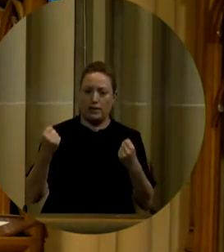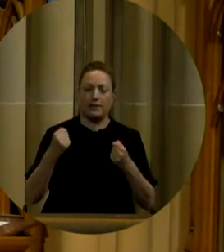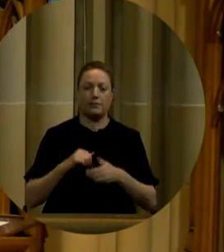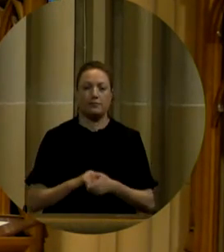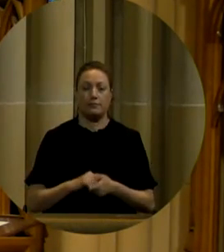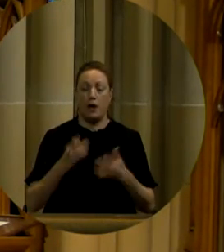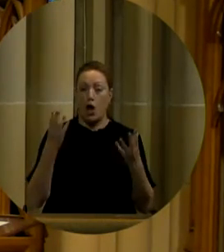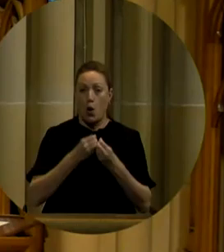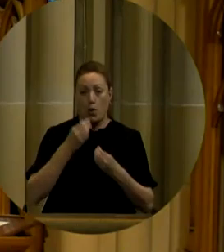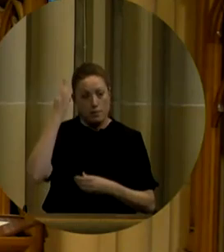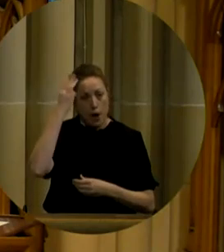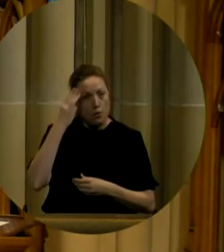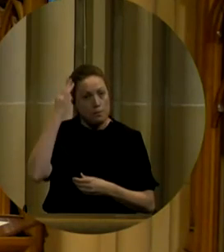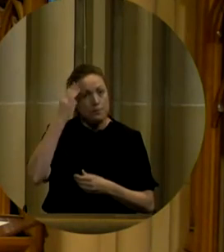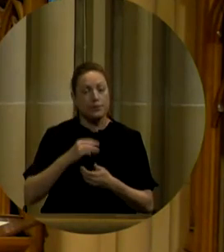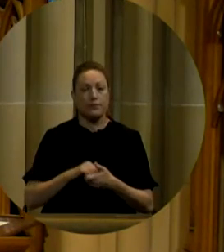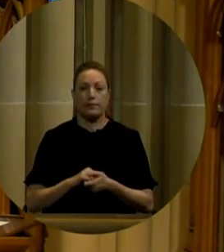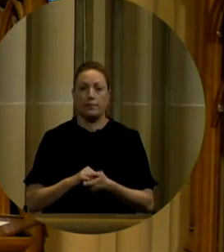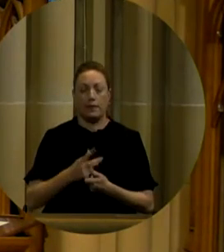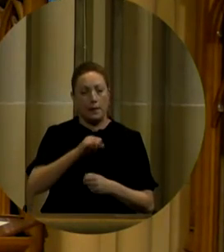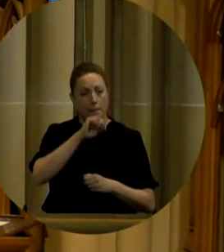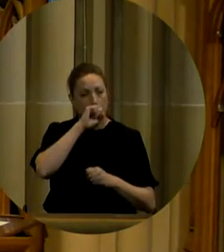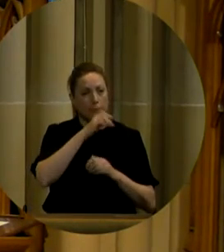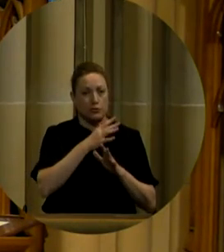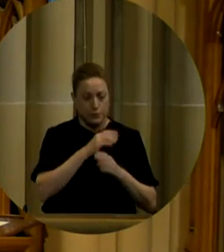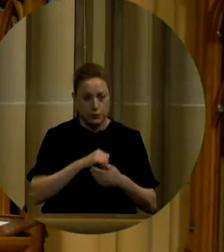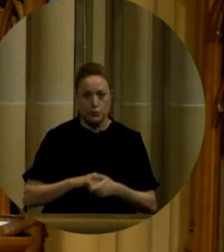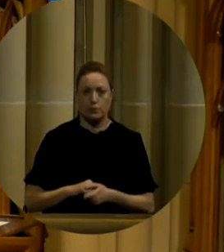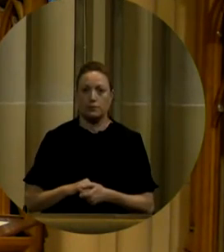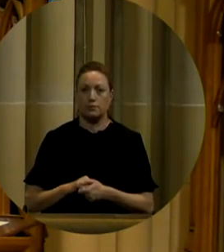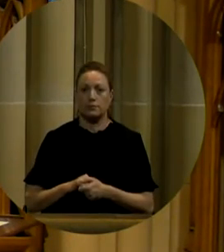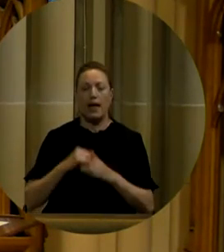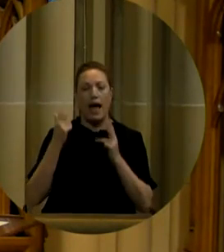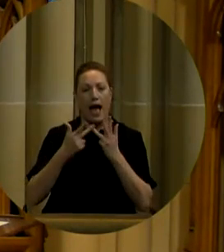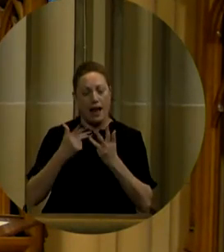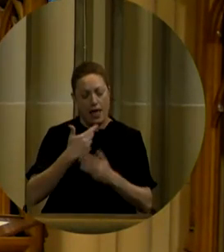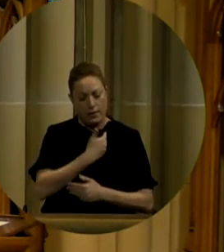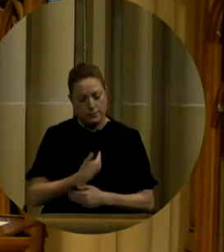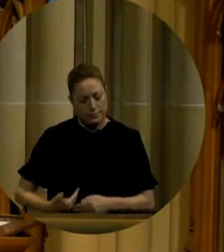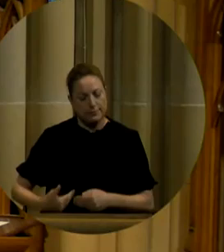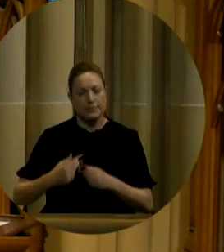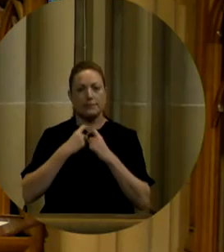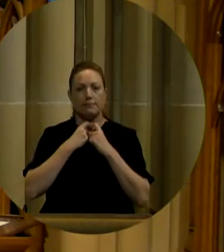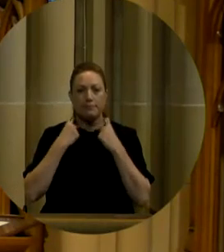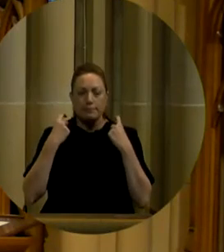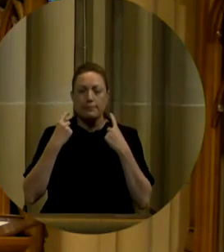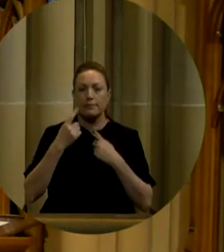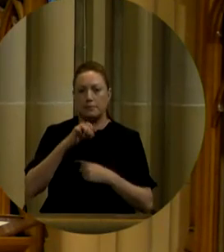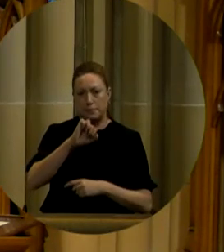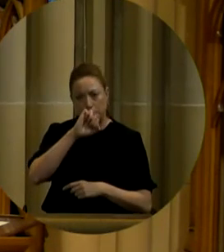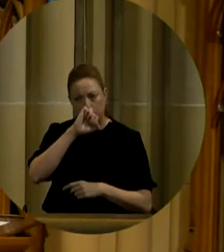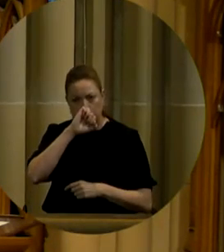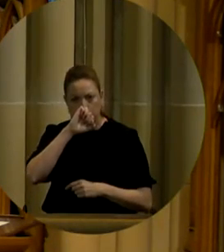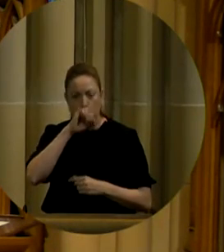together with Francis, our Pope, Anthony, our bishop, Terry and me, his unworthy servant, his assistant bishops, and the whole order